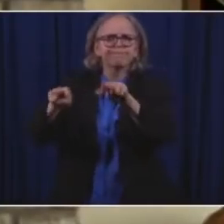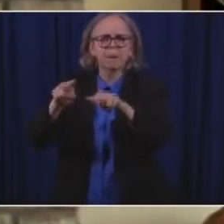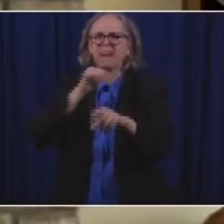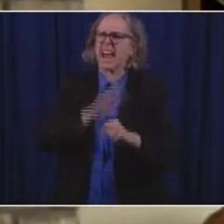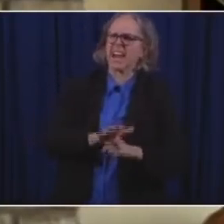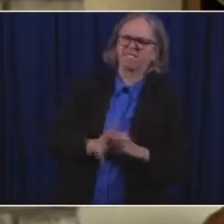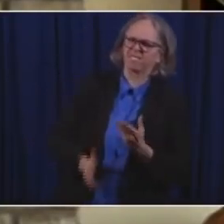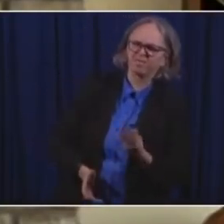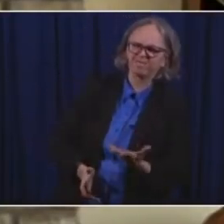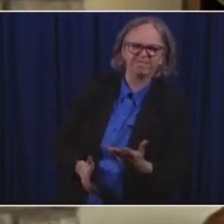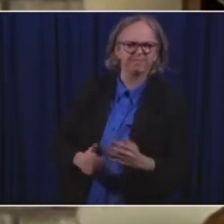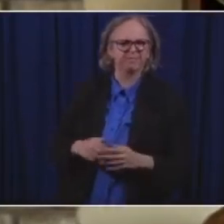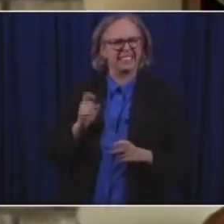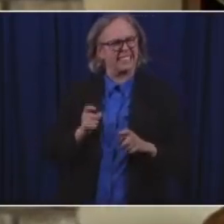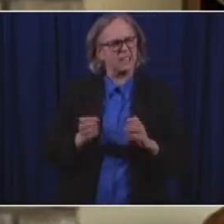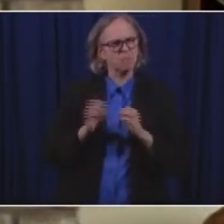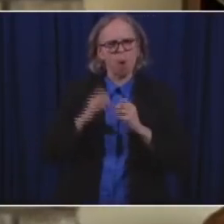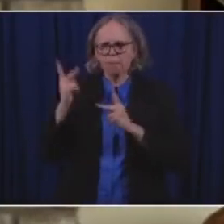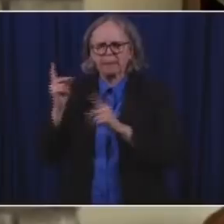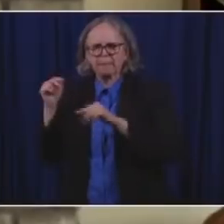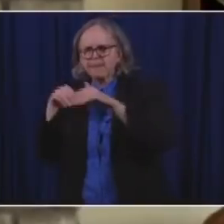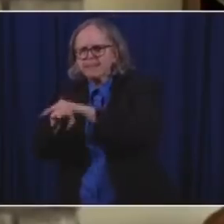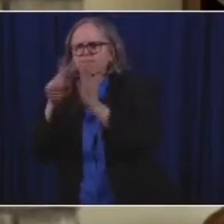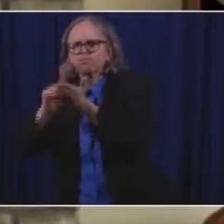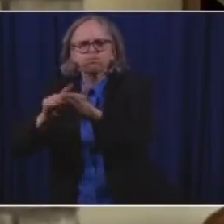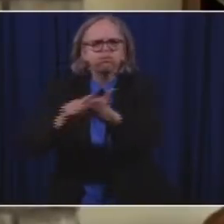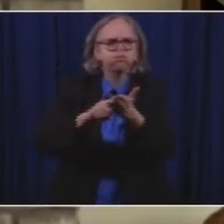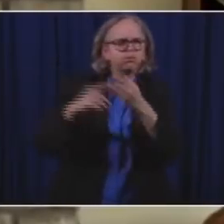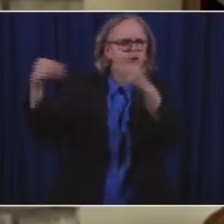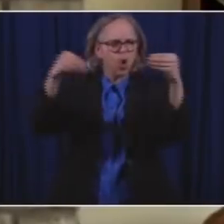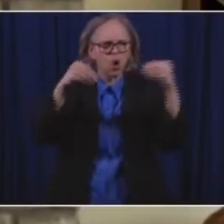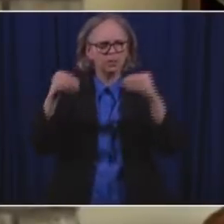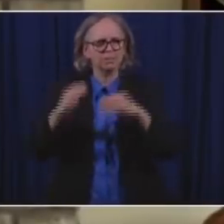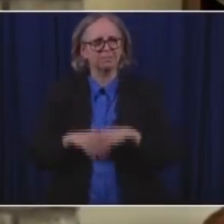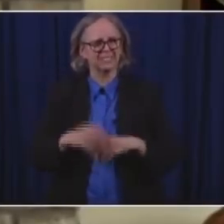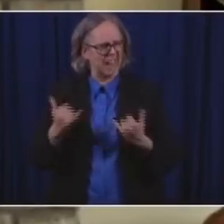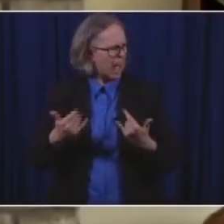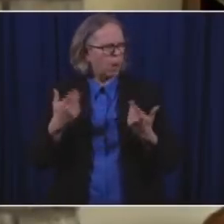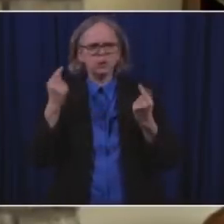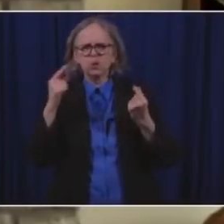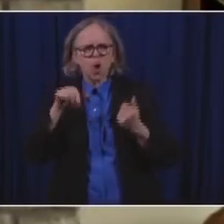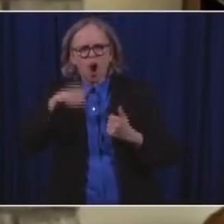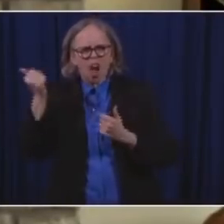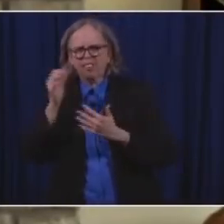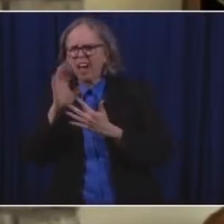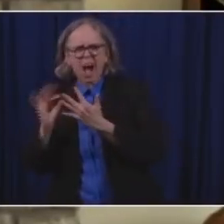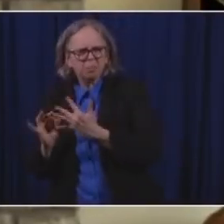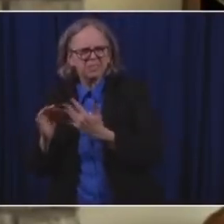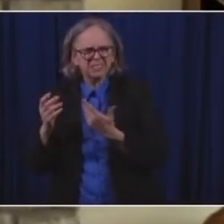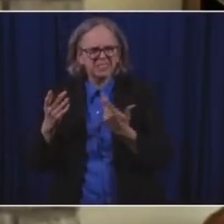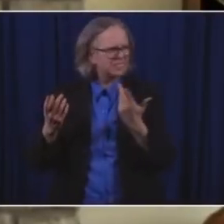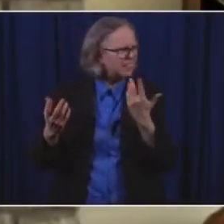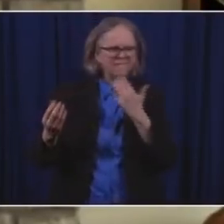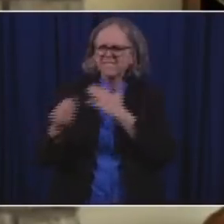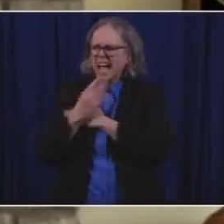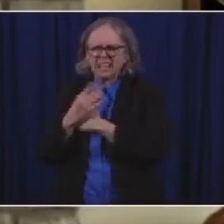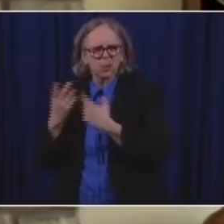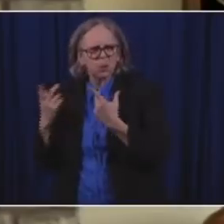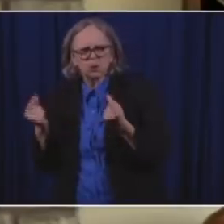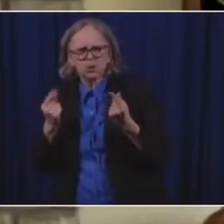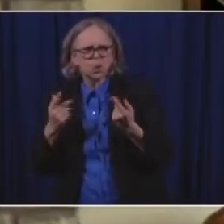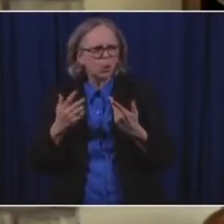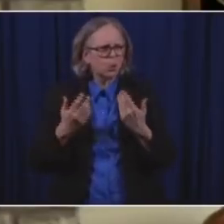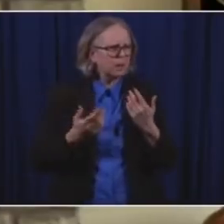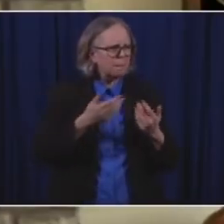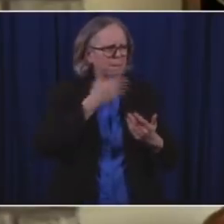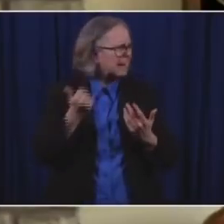And we're in discussions now, trying to get the best advice, best experts, but we're going